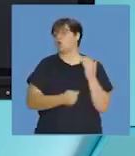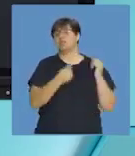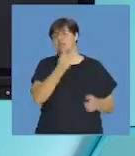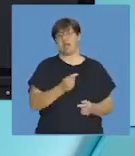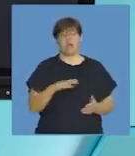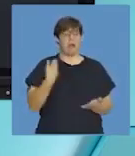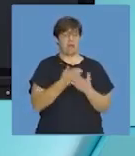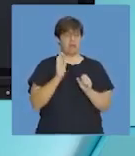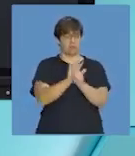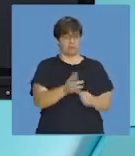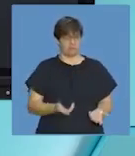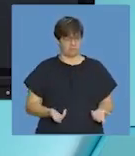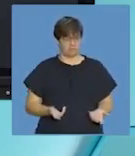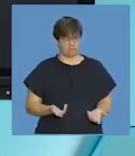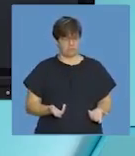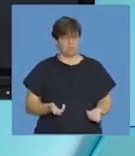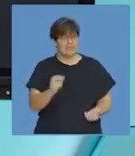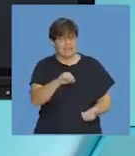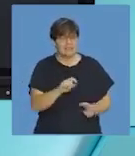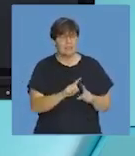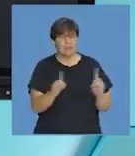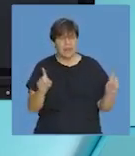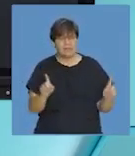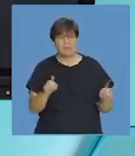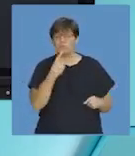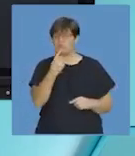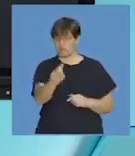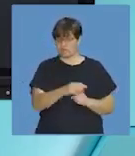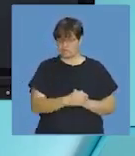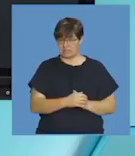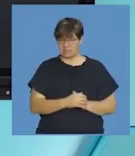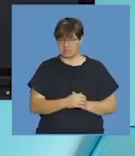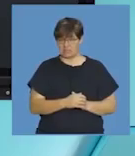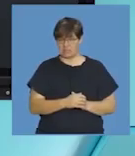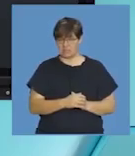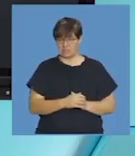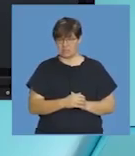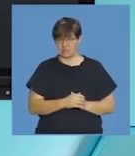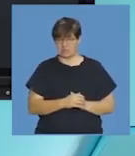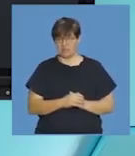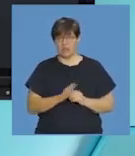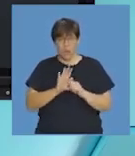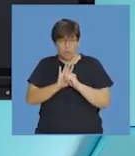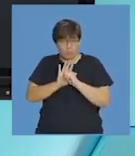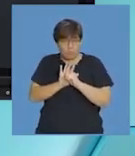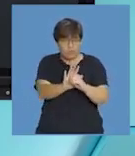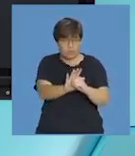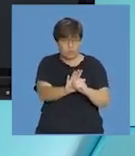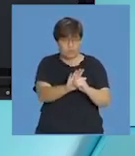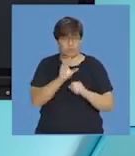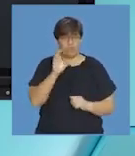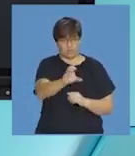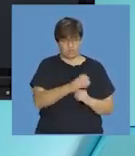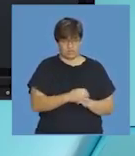it's an applied force. It is an applied force. But what we actually have to say is we have to say it's the pushing force. It's